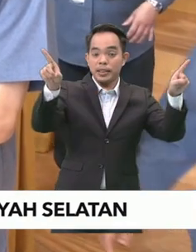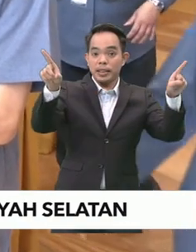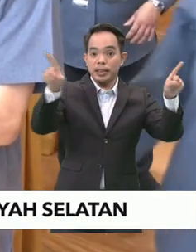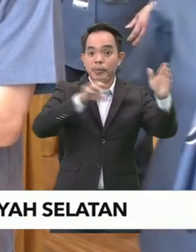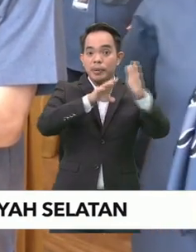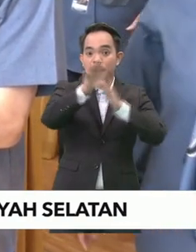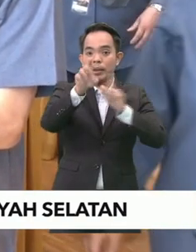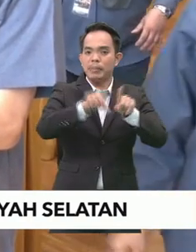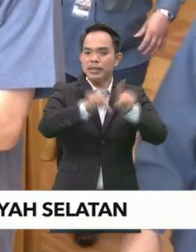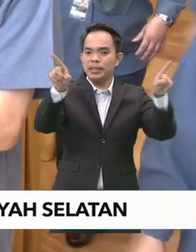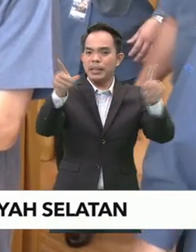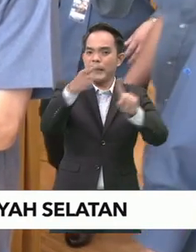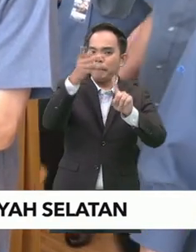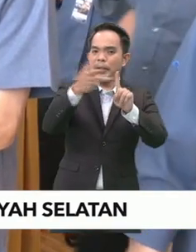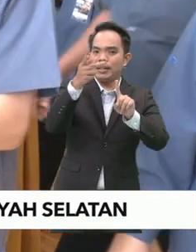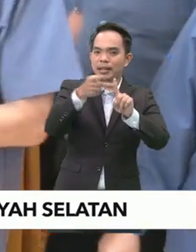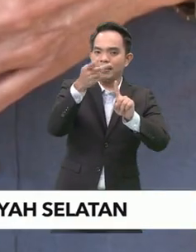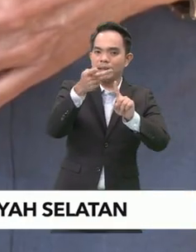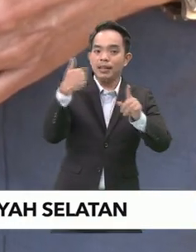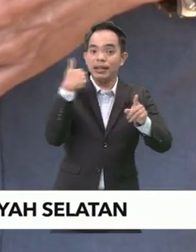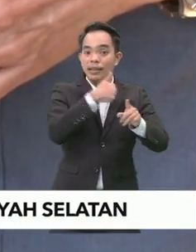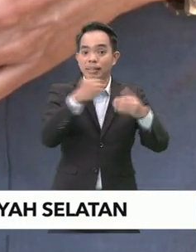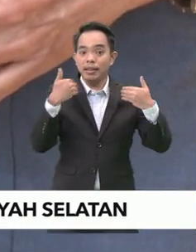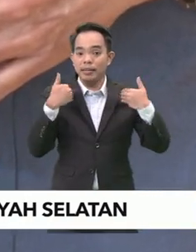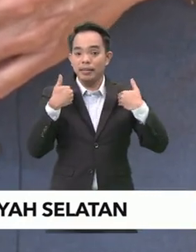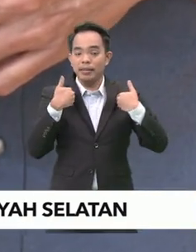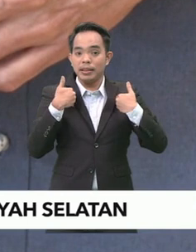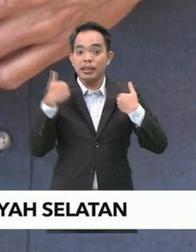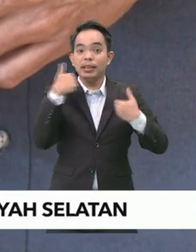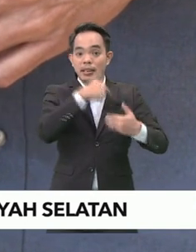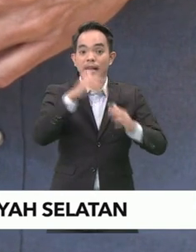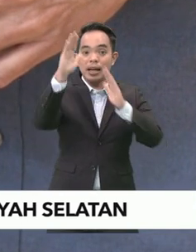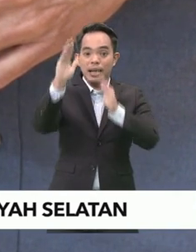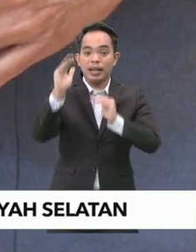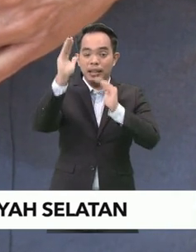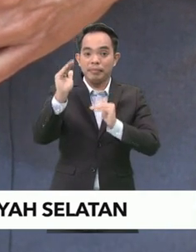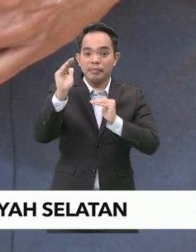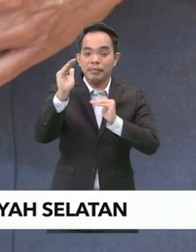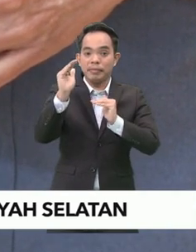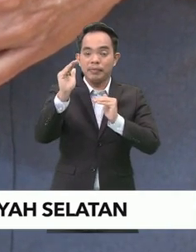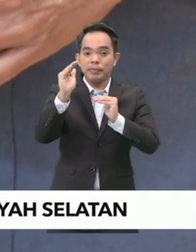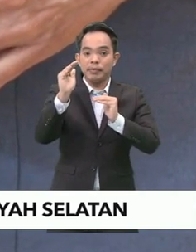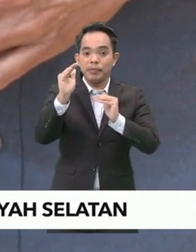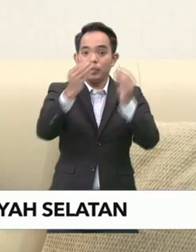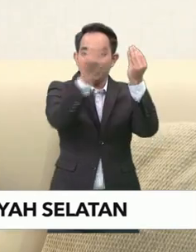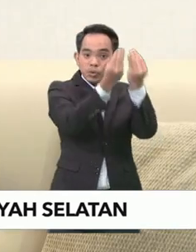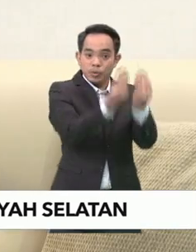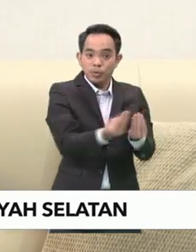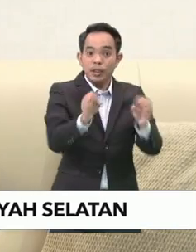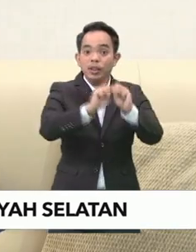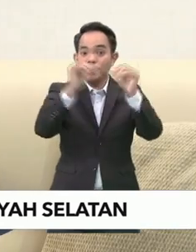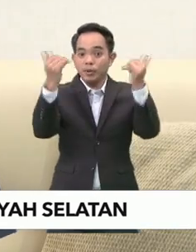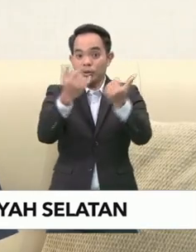compared to Penang, and we have we hope the number of companies joining